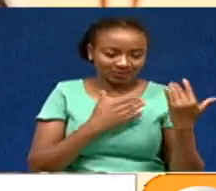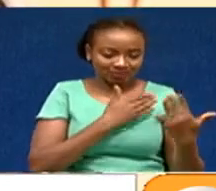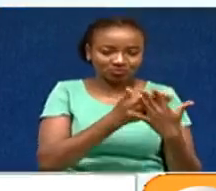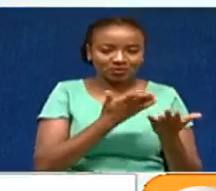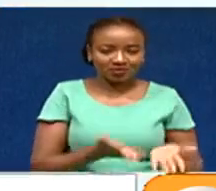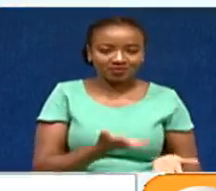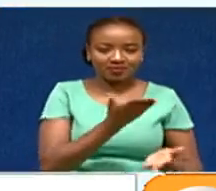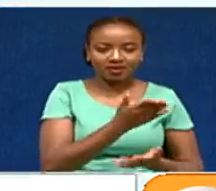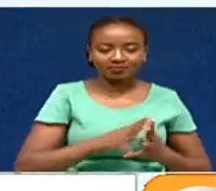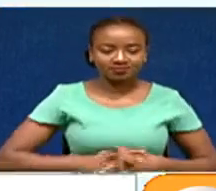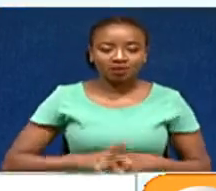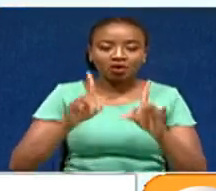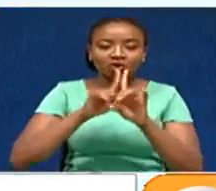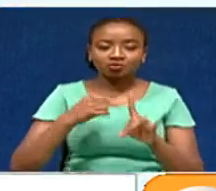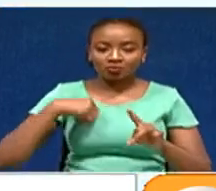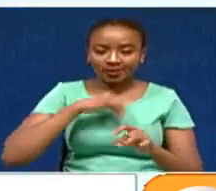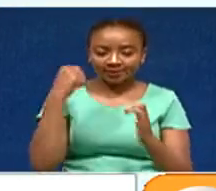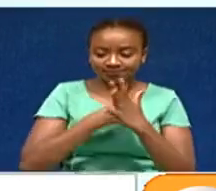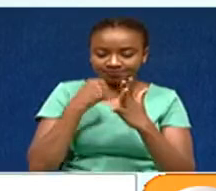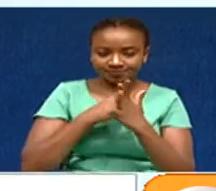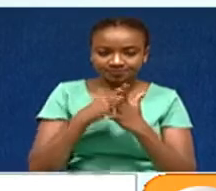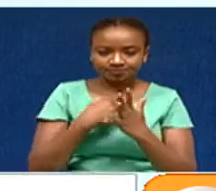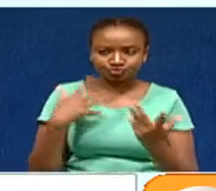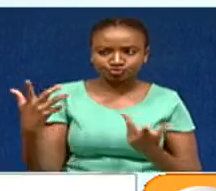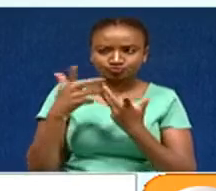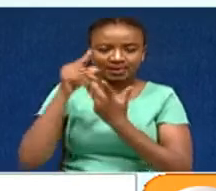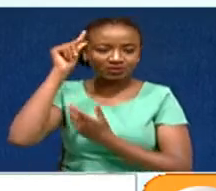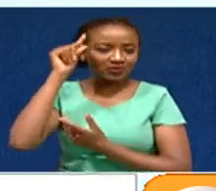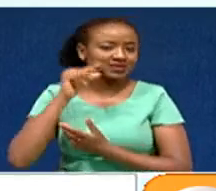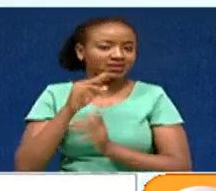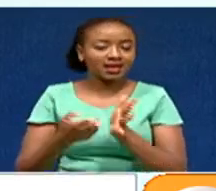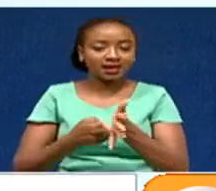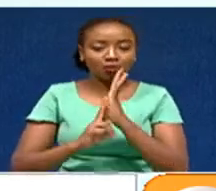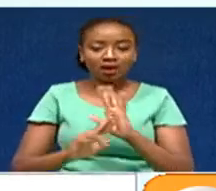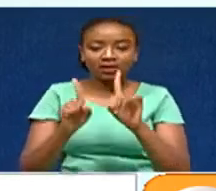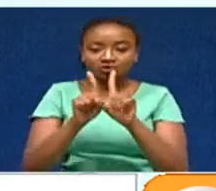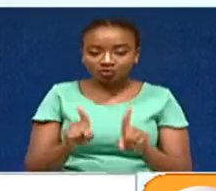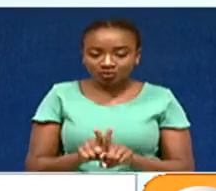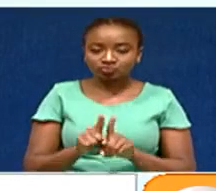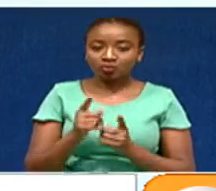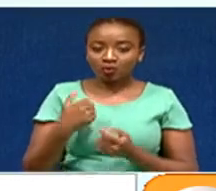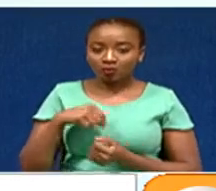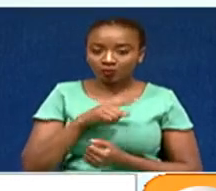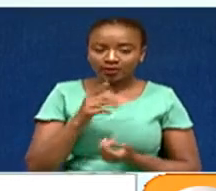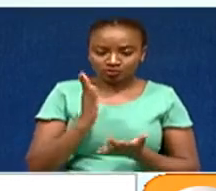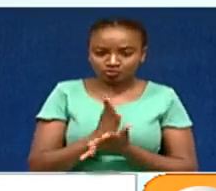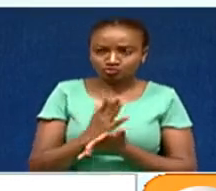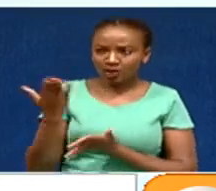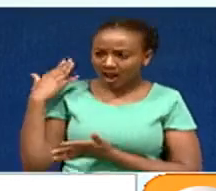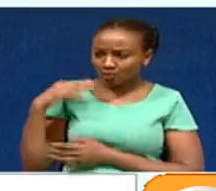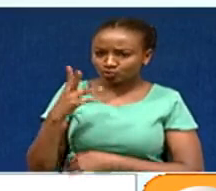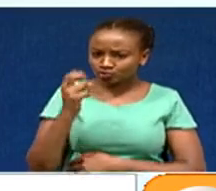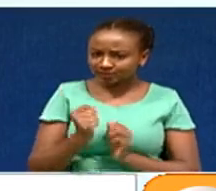now. Doing our best to reach the gender requirement. I can assure you, we have been progressing.